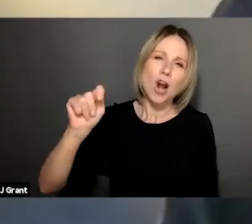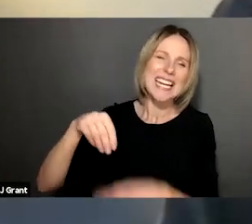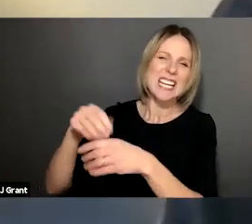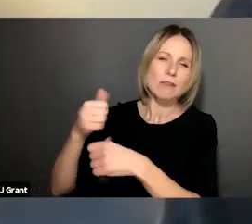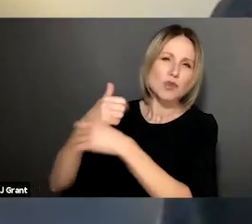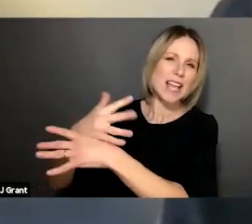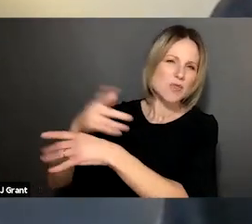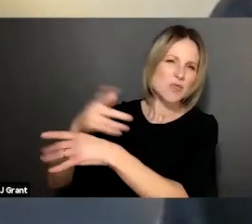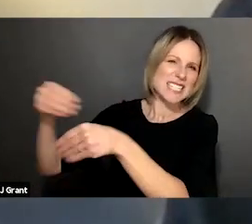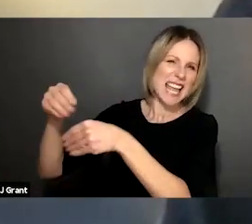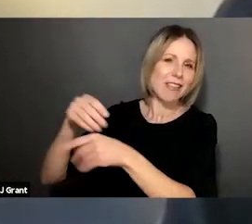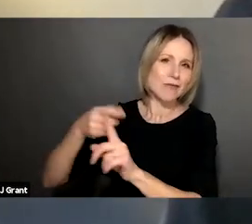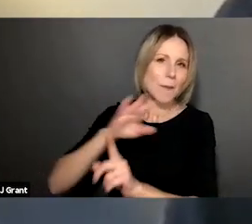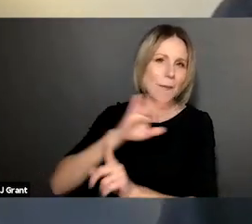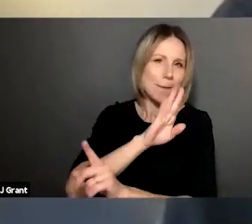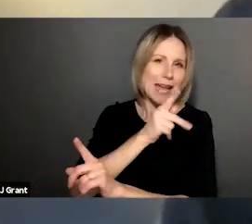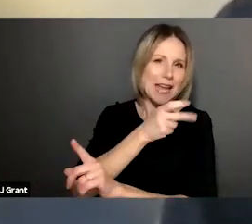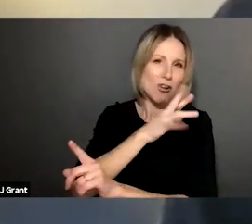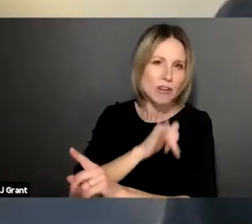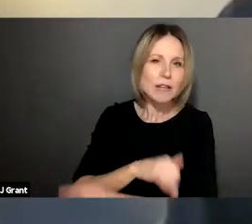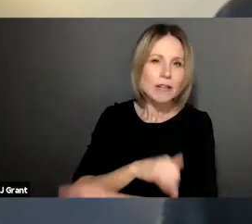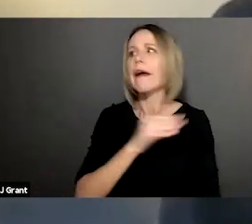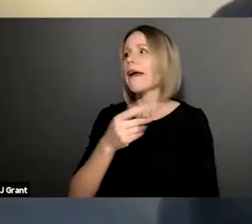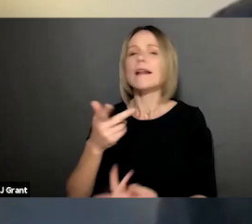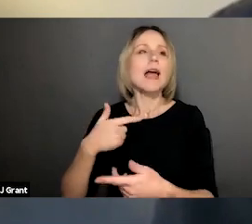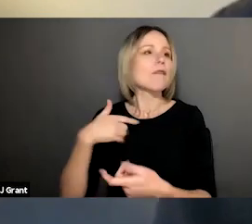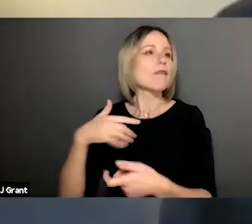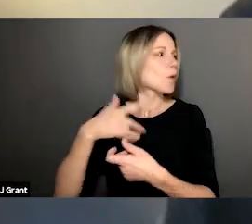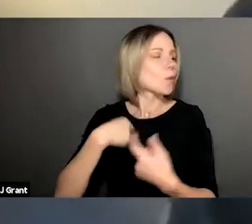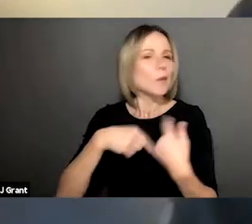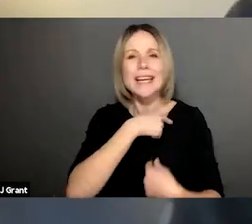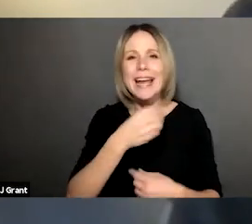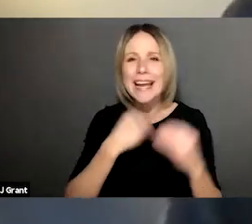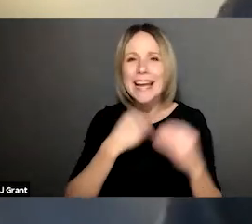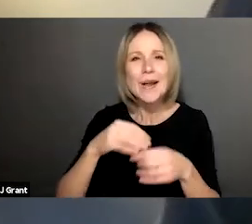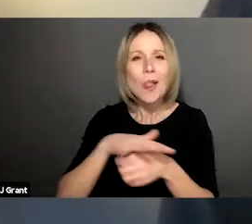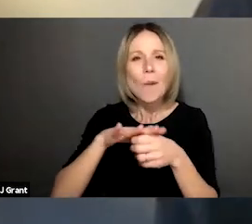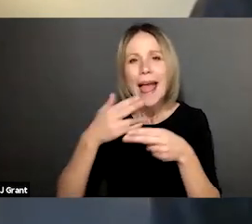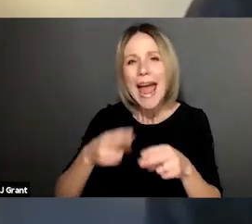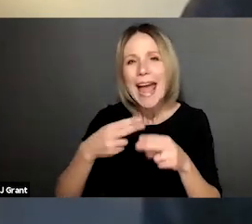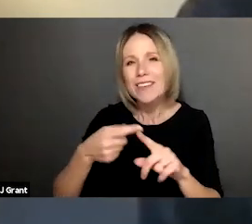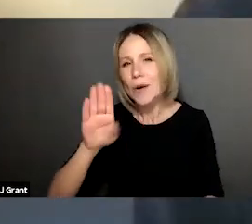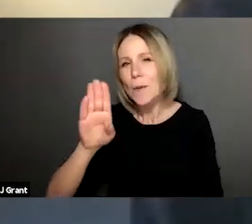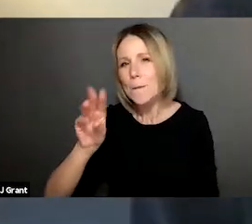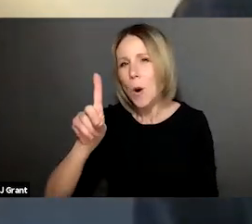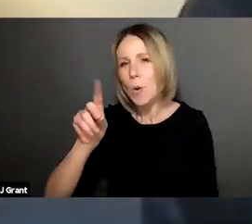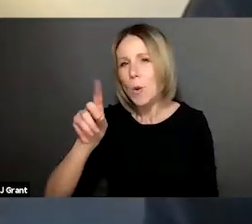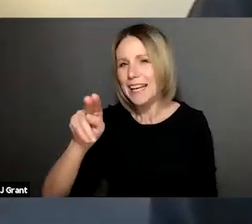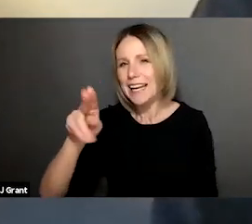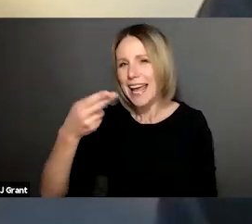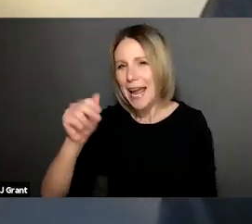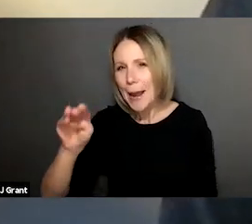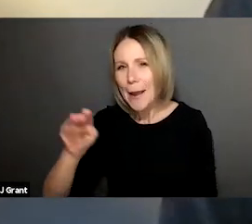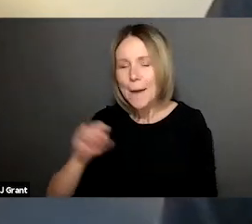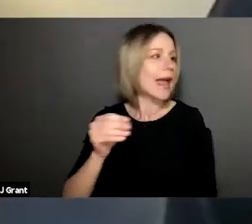local eggs from Bodenham, and it was venison sausage from a deer harvested right in the